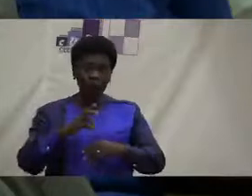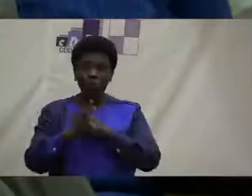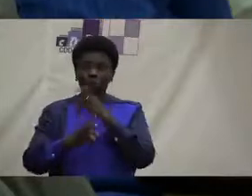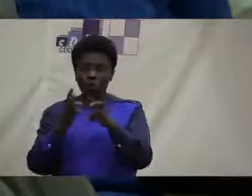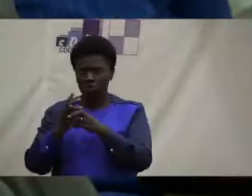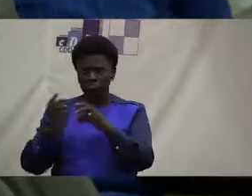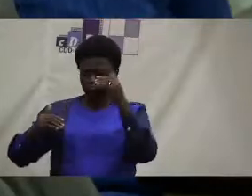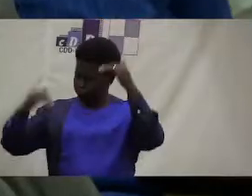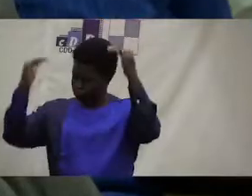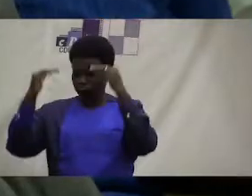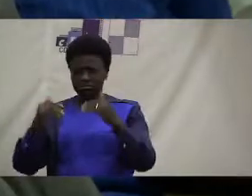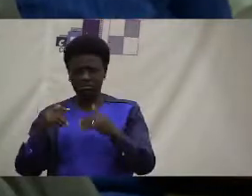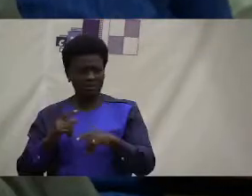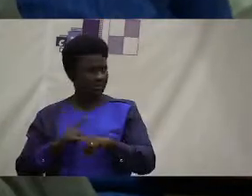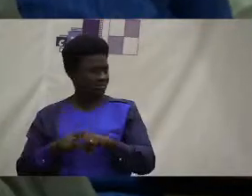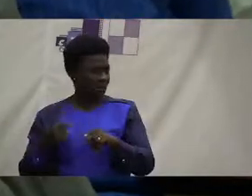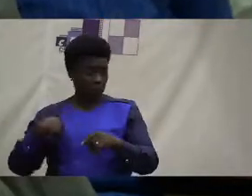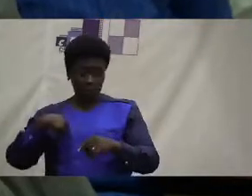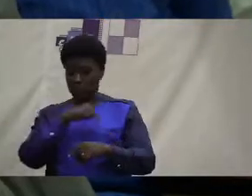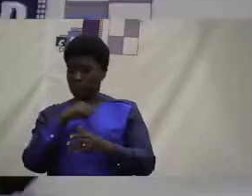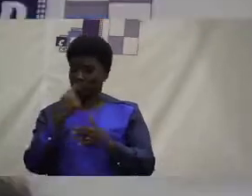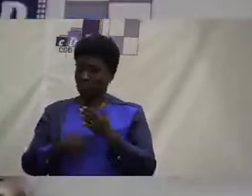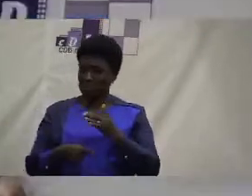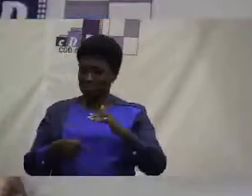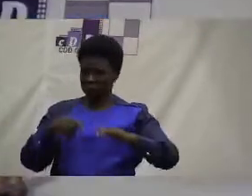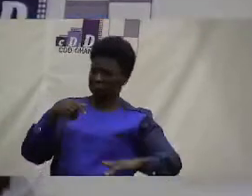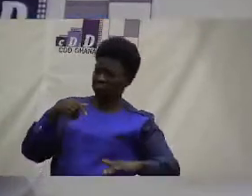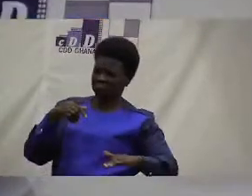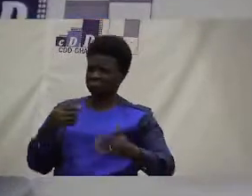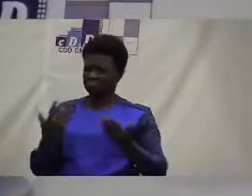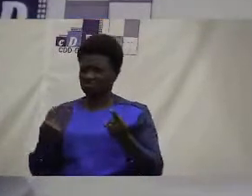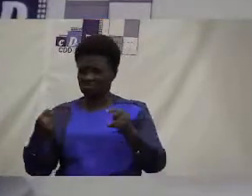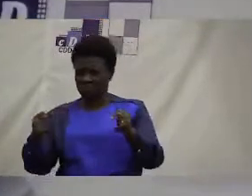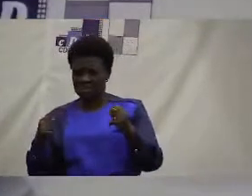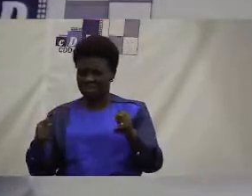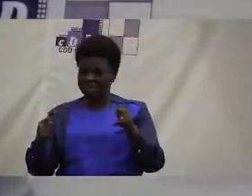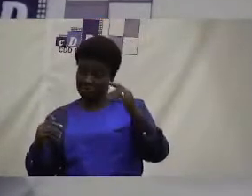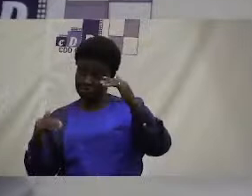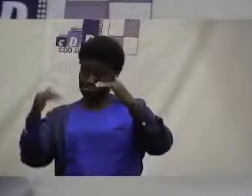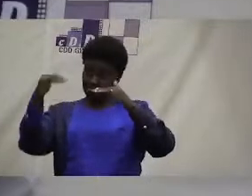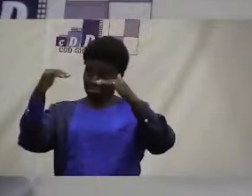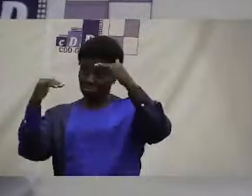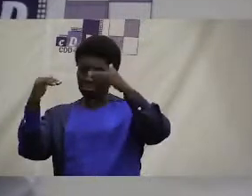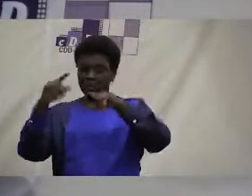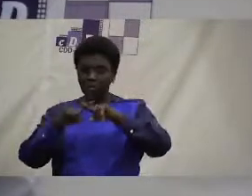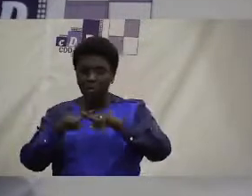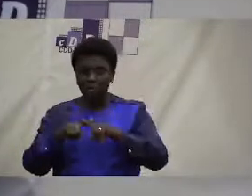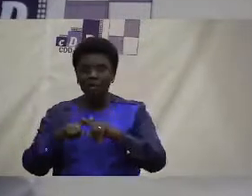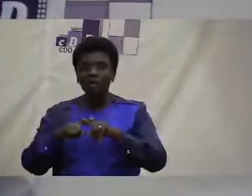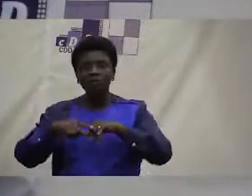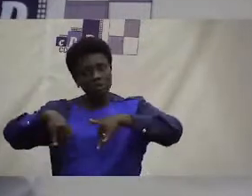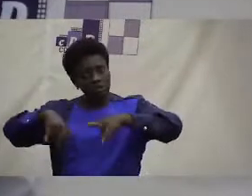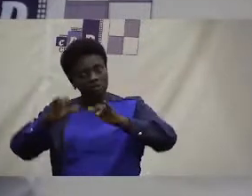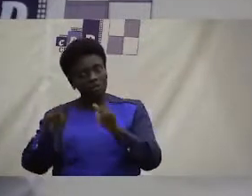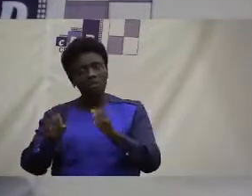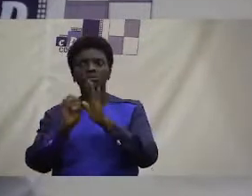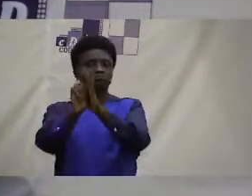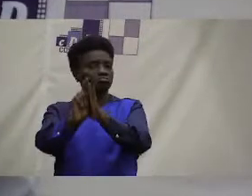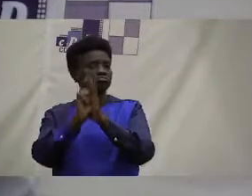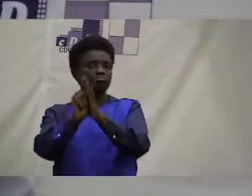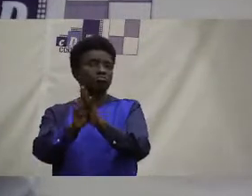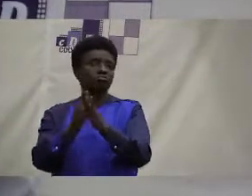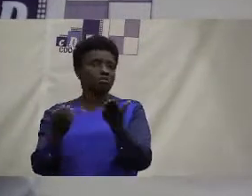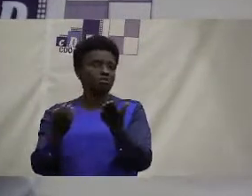coming like this, trying to be manual. But the EU continues to be a model. But these